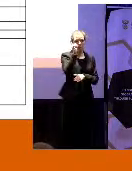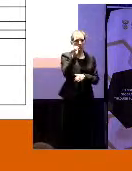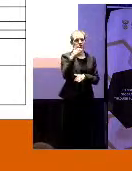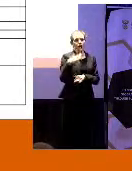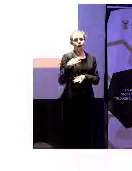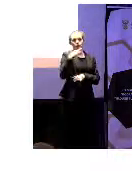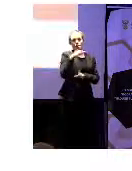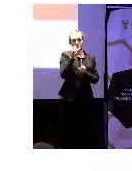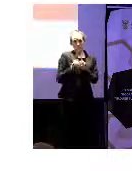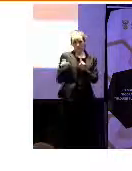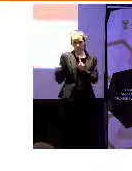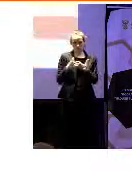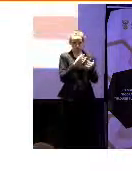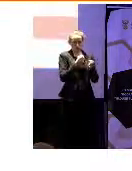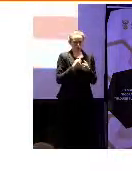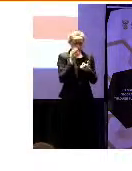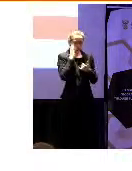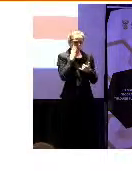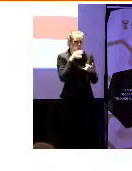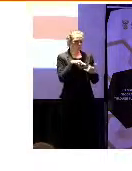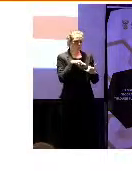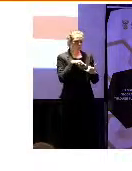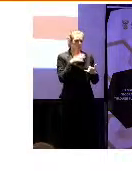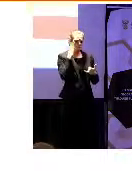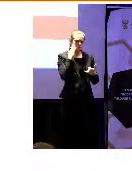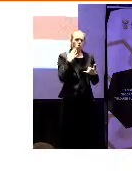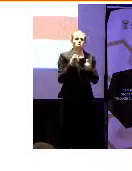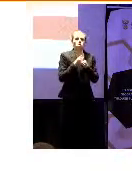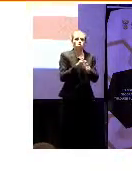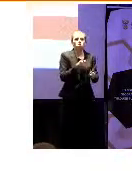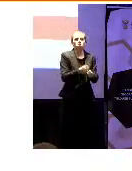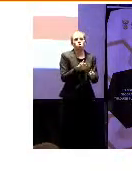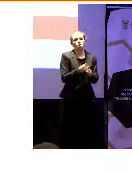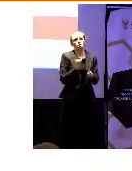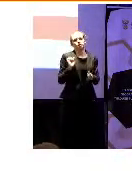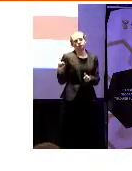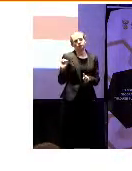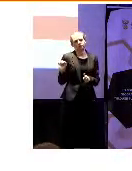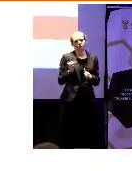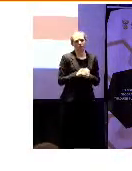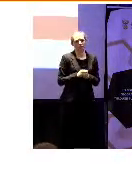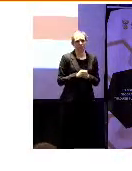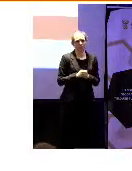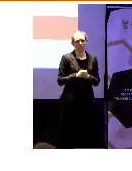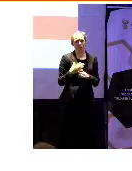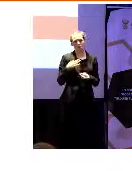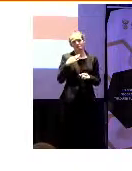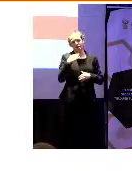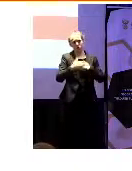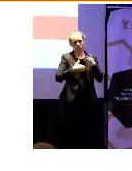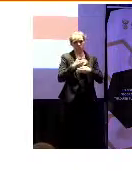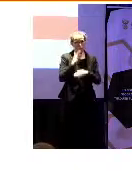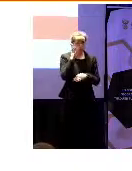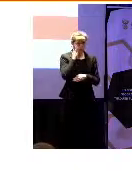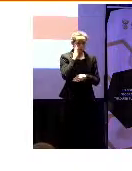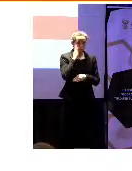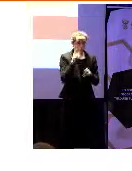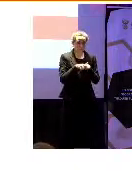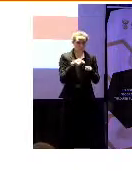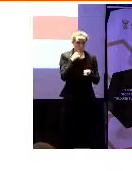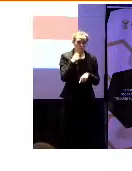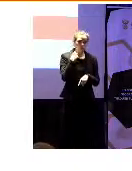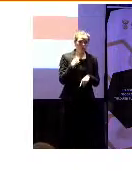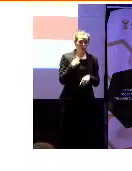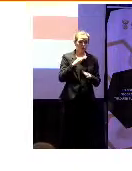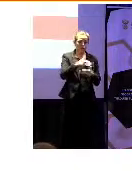the access to be able to see how far the application is and so on. Unfortunately, I'm not using my machine, so I don't even